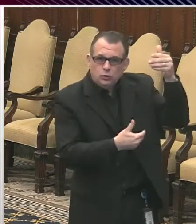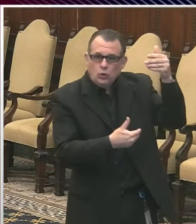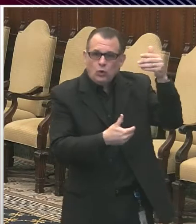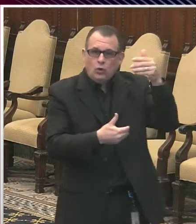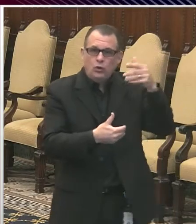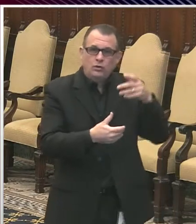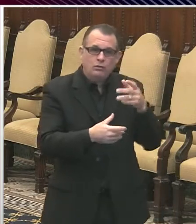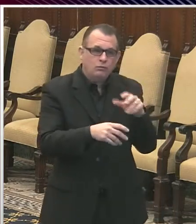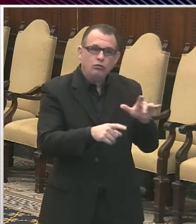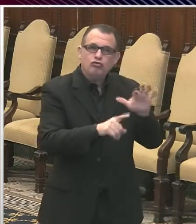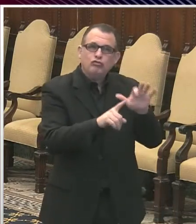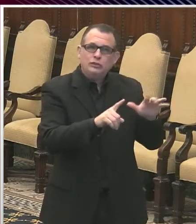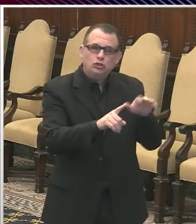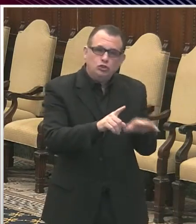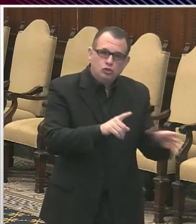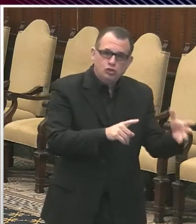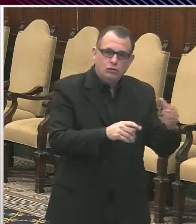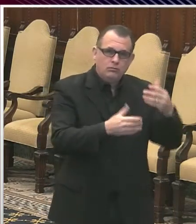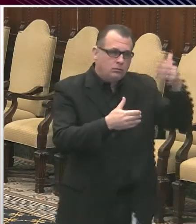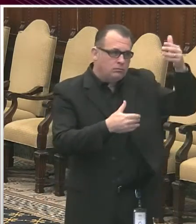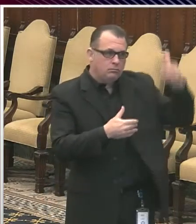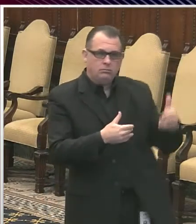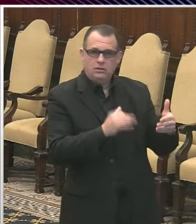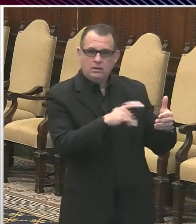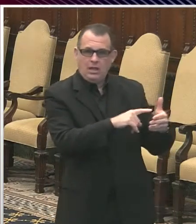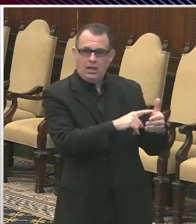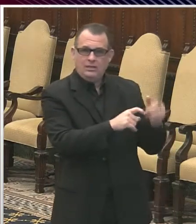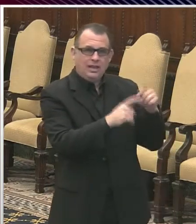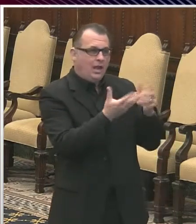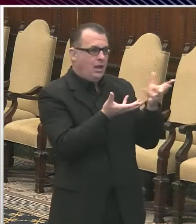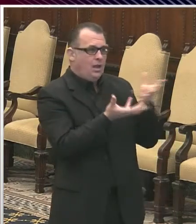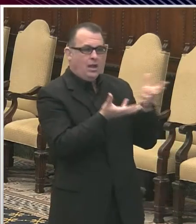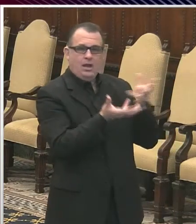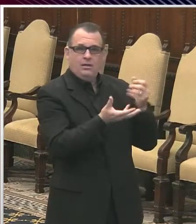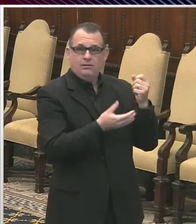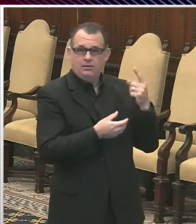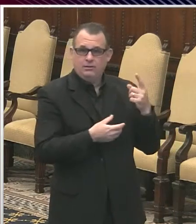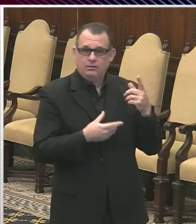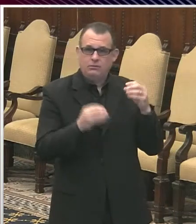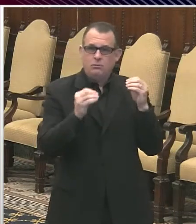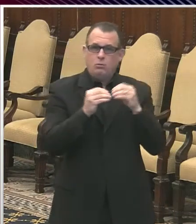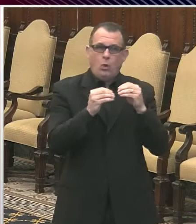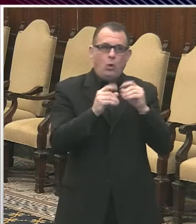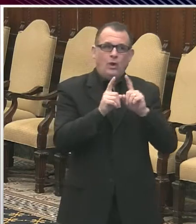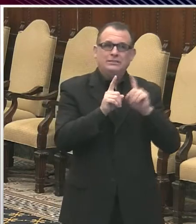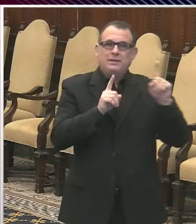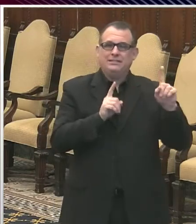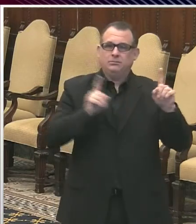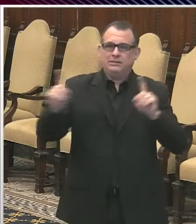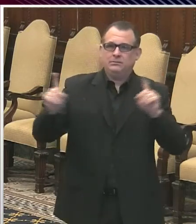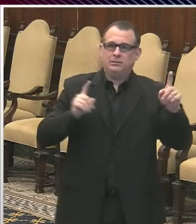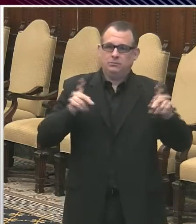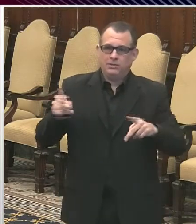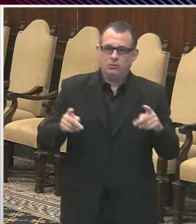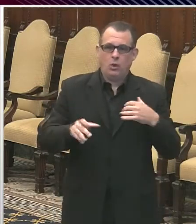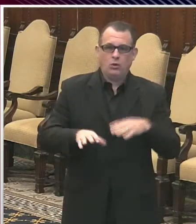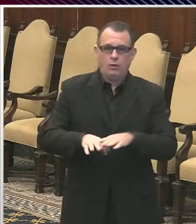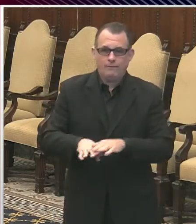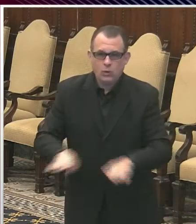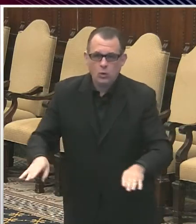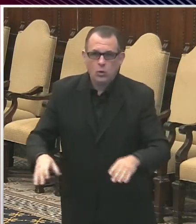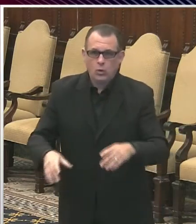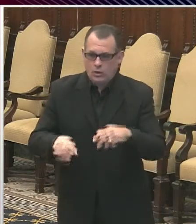block respiratory droplets from passing from one person to another. It'll involve spacing of people, decals on the floor that show that you should be 6 feet